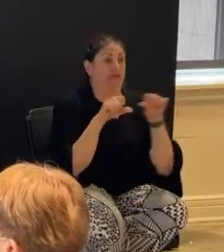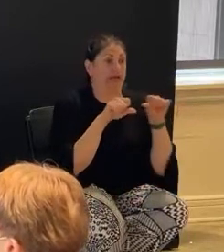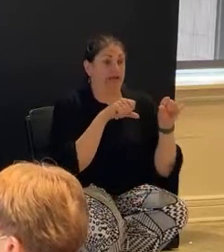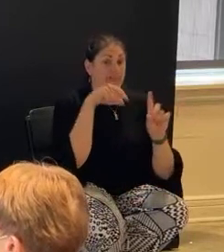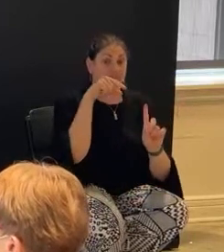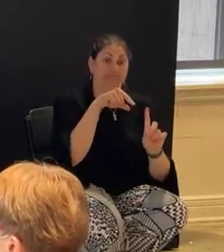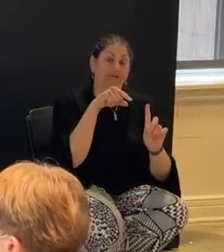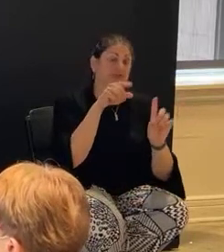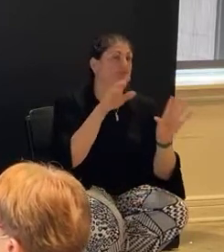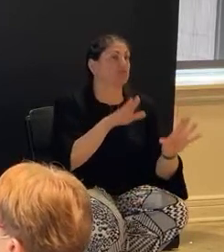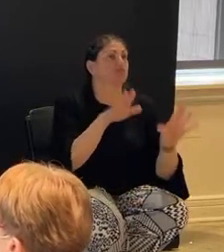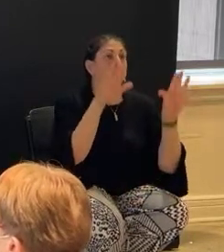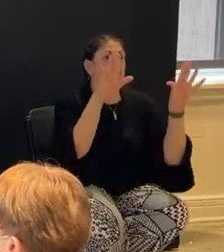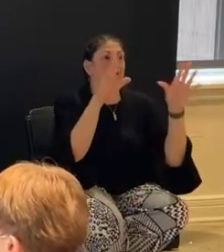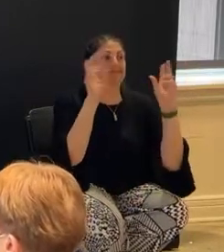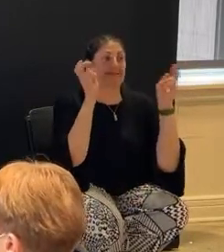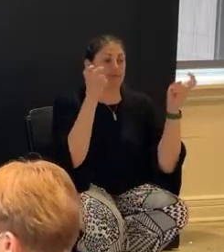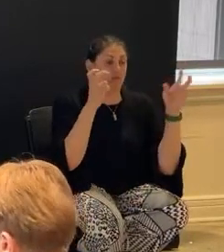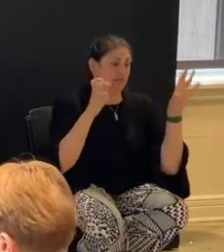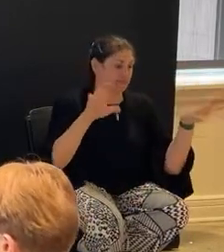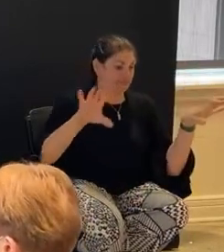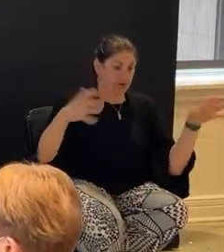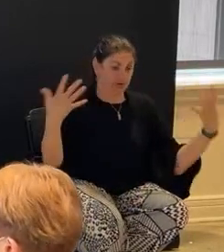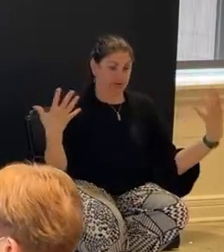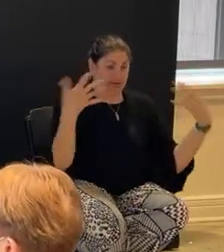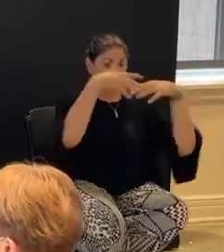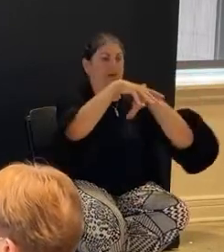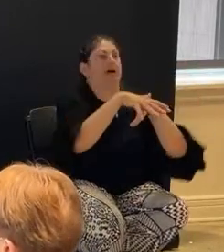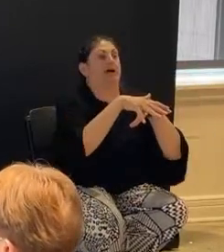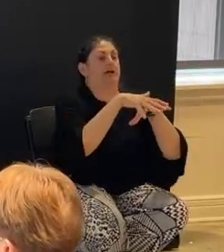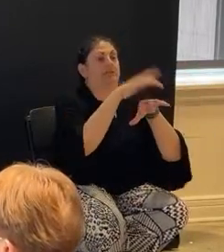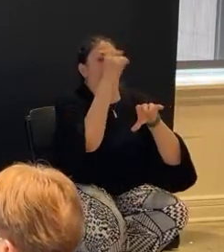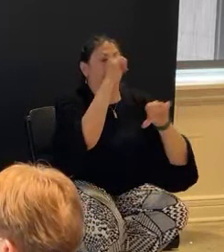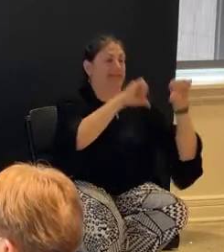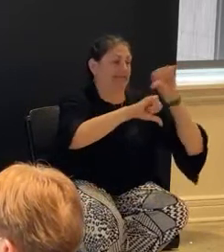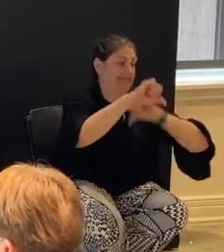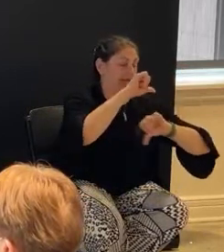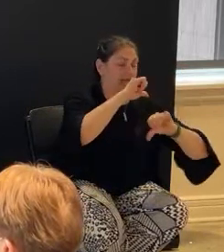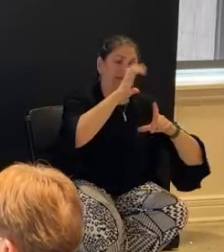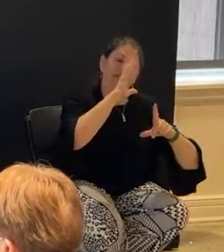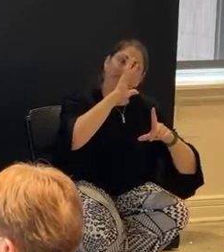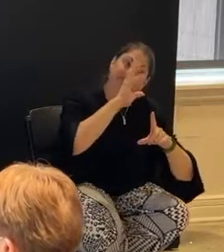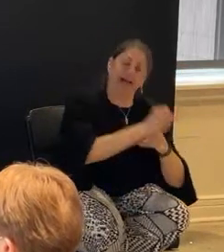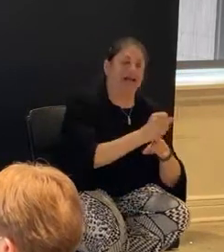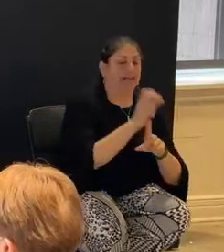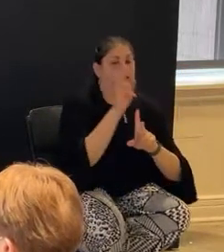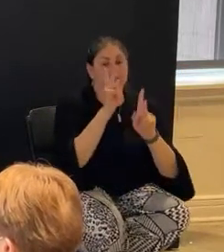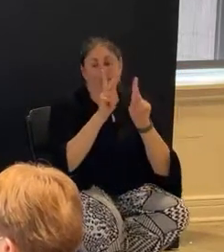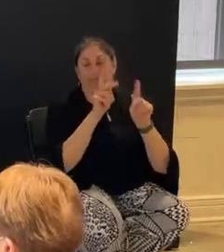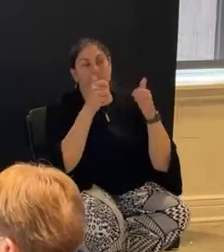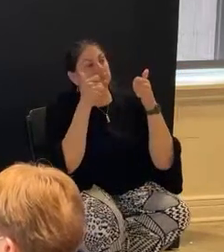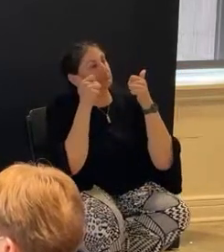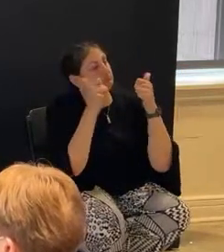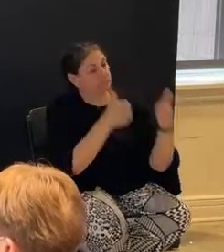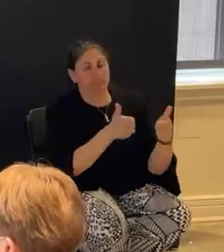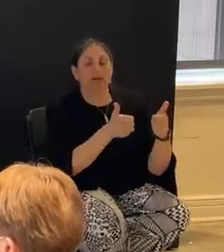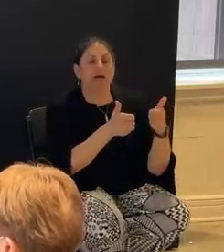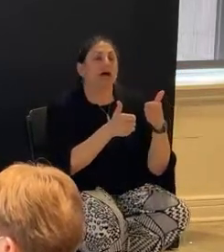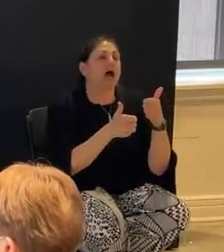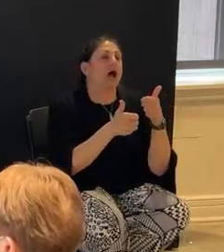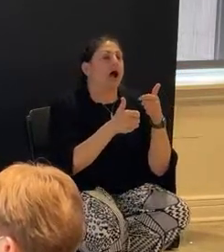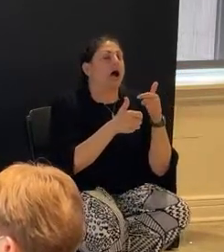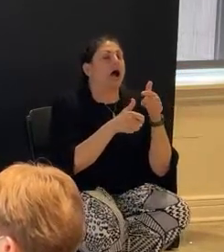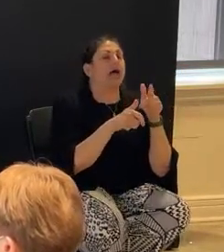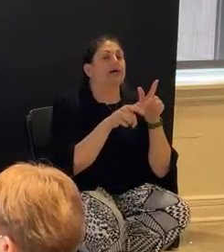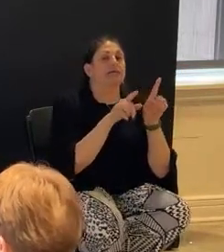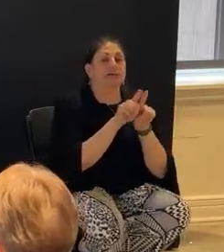subject that combined both of those because, you know, the science is fascinating, the people were great, and it's, you know, I feel